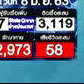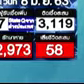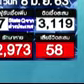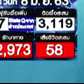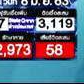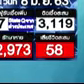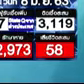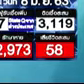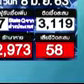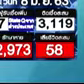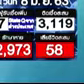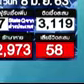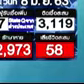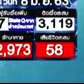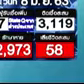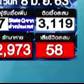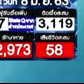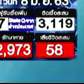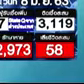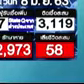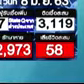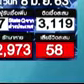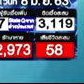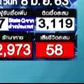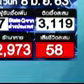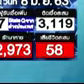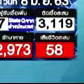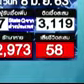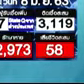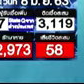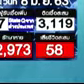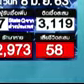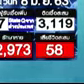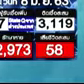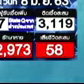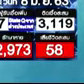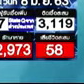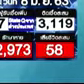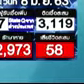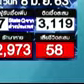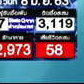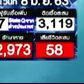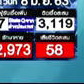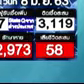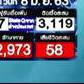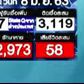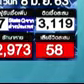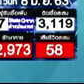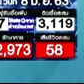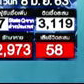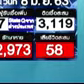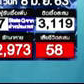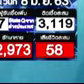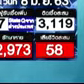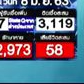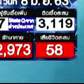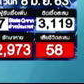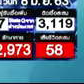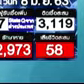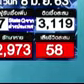of sharing in front of the Thai embassy in Brasilia, not only for Thai nationals, of course, but for those